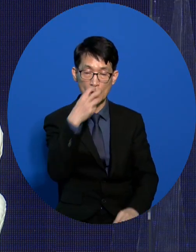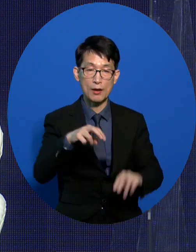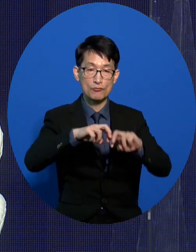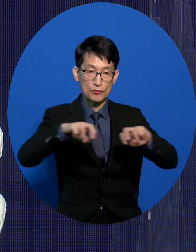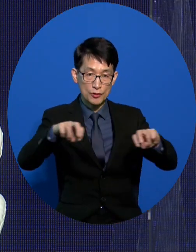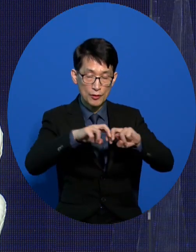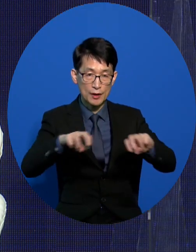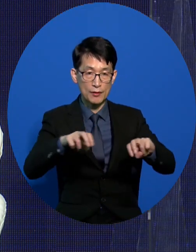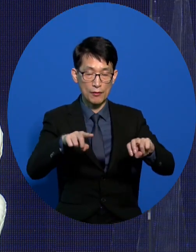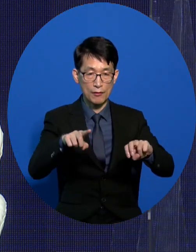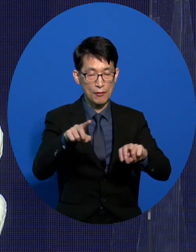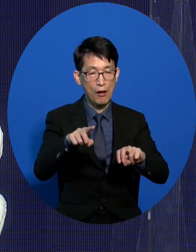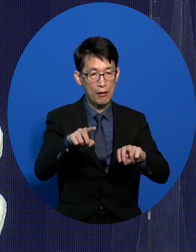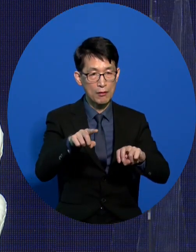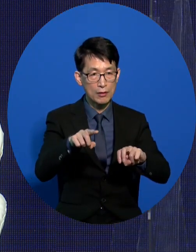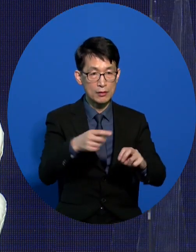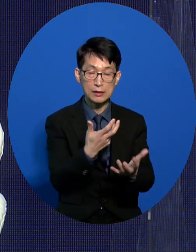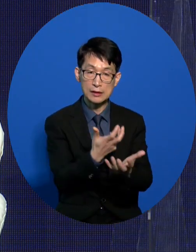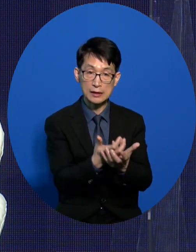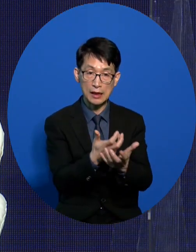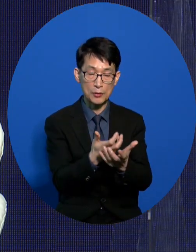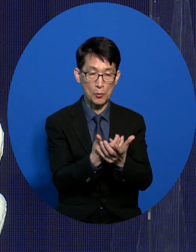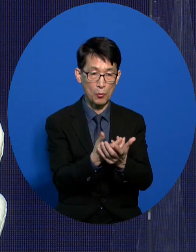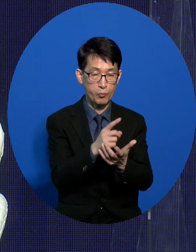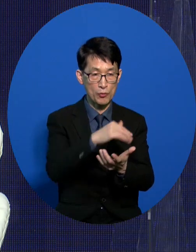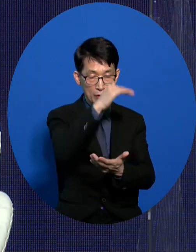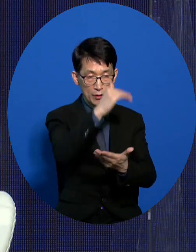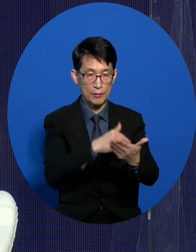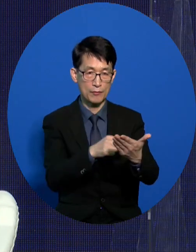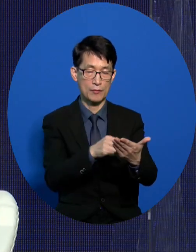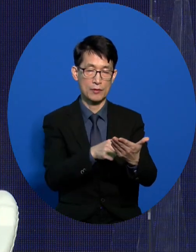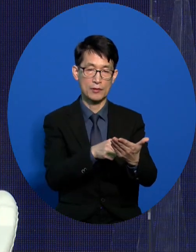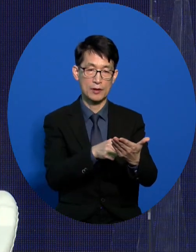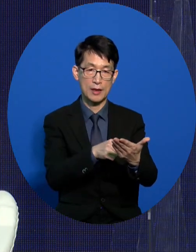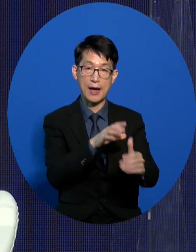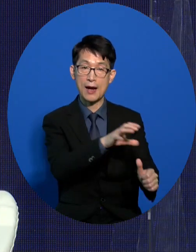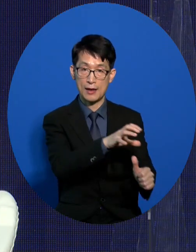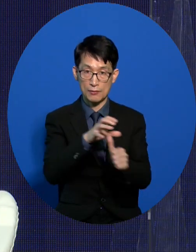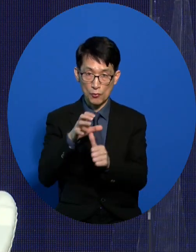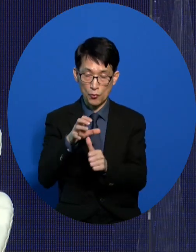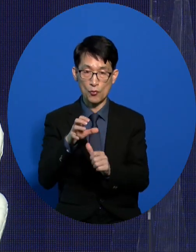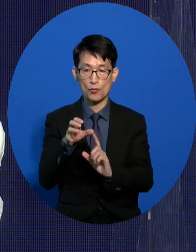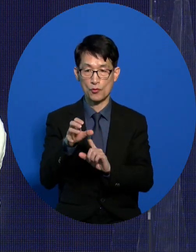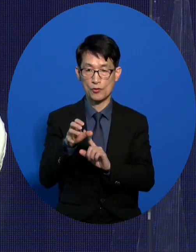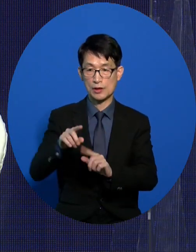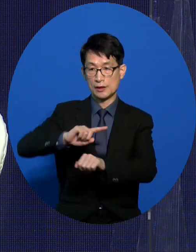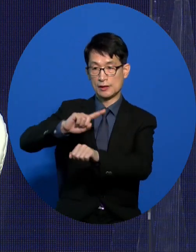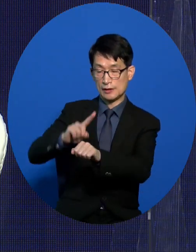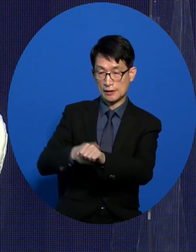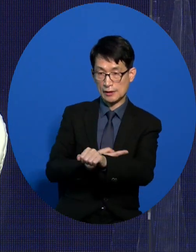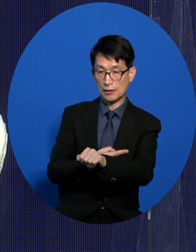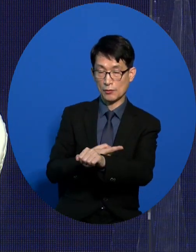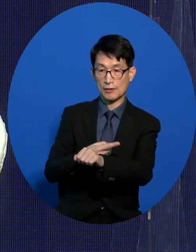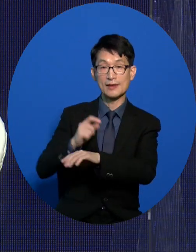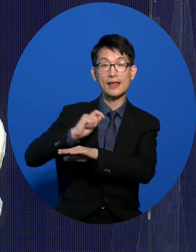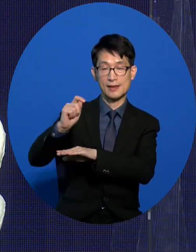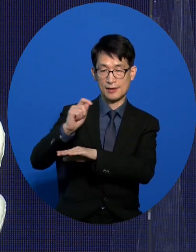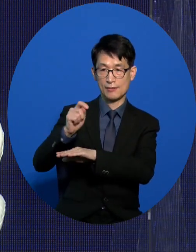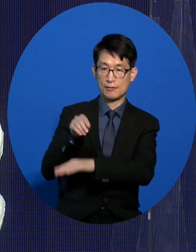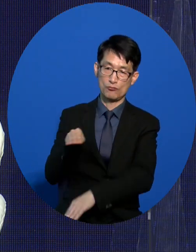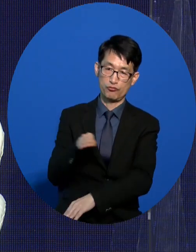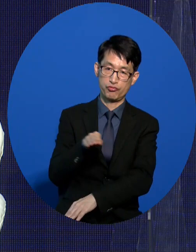And then we could use the data from the experience of these companies for analysis to ensure